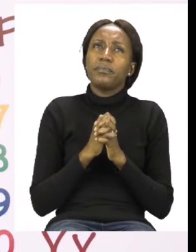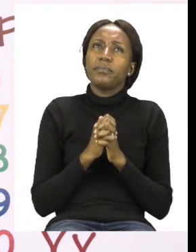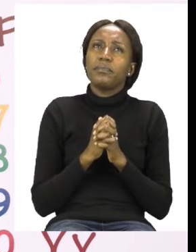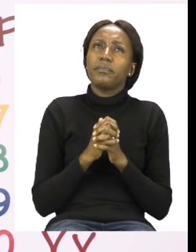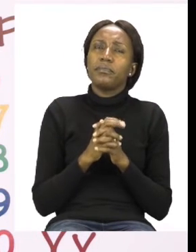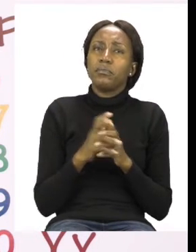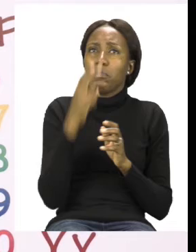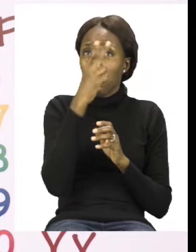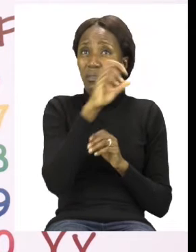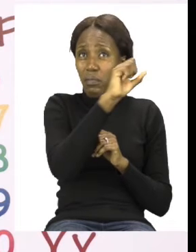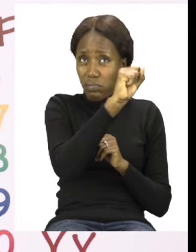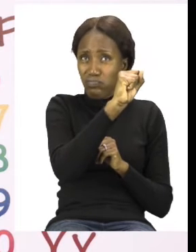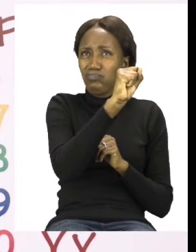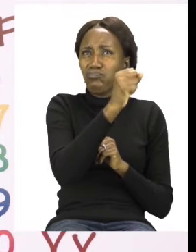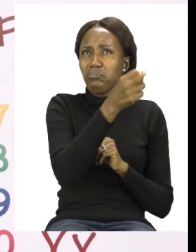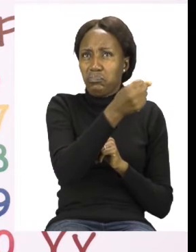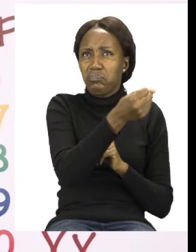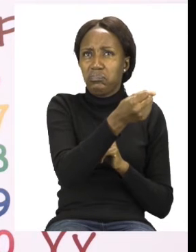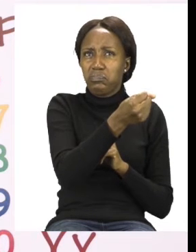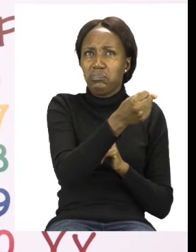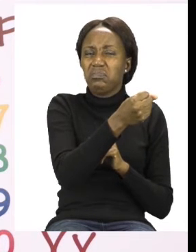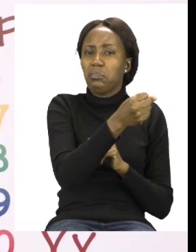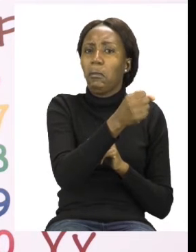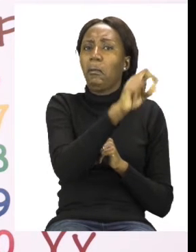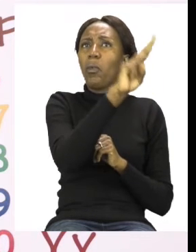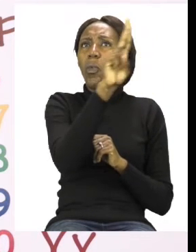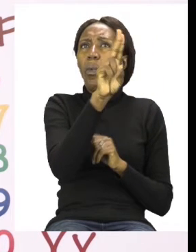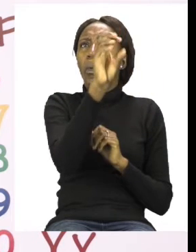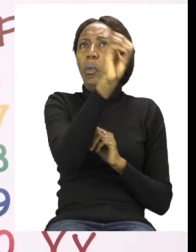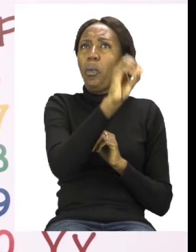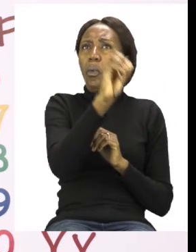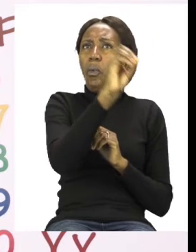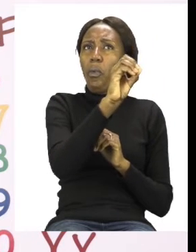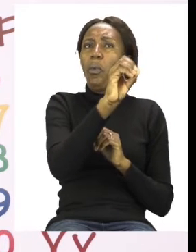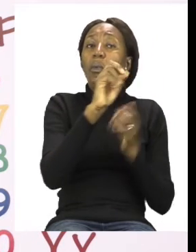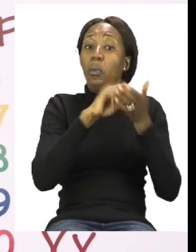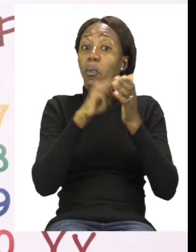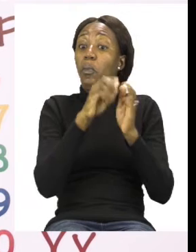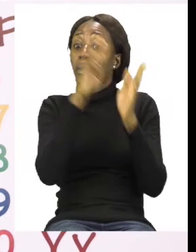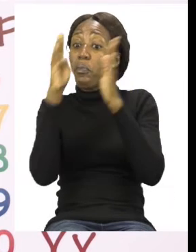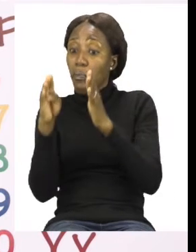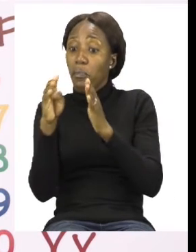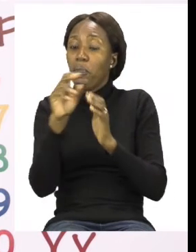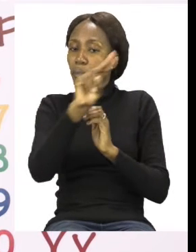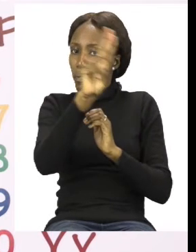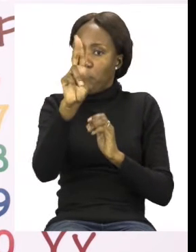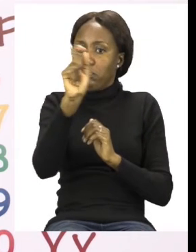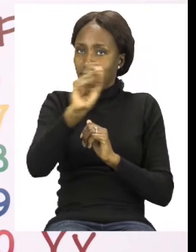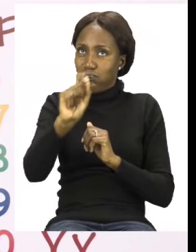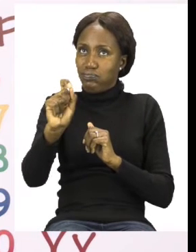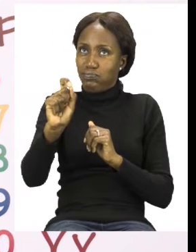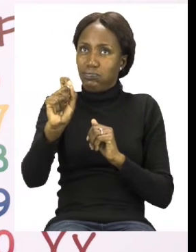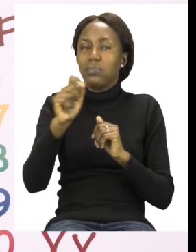have a S for the first one, but the H is missing for the second one. So we are going